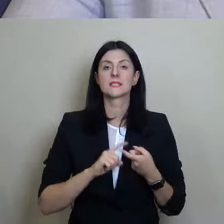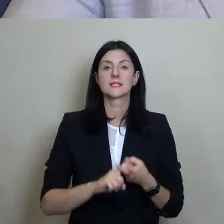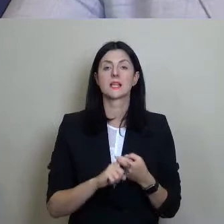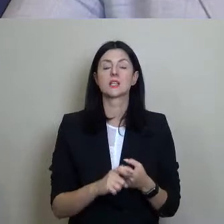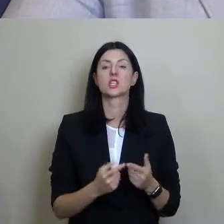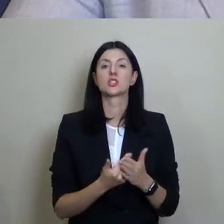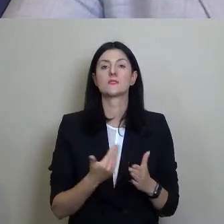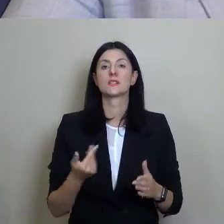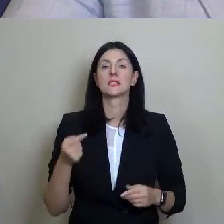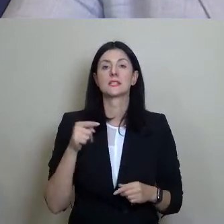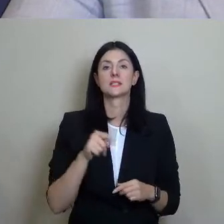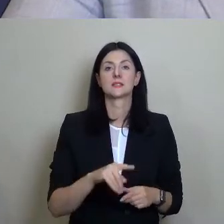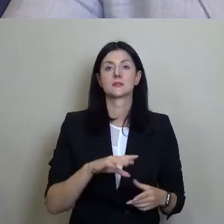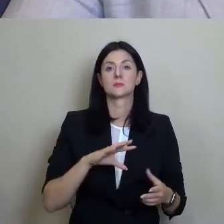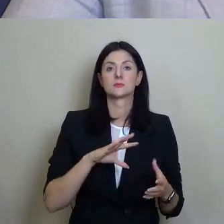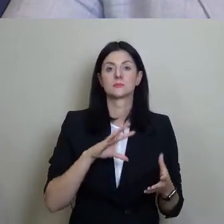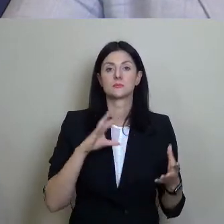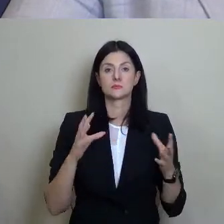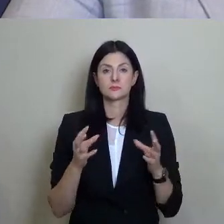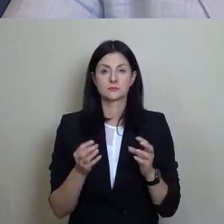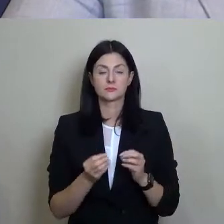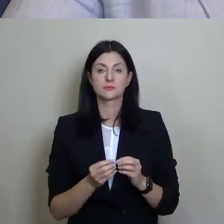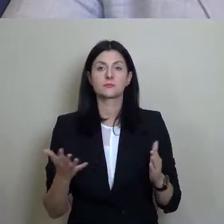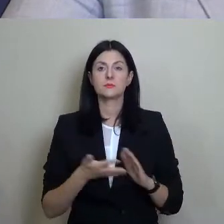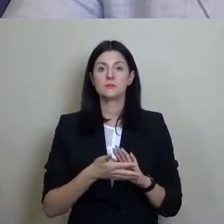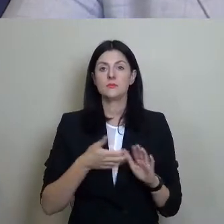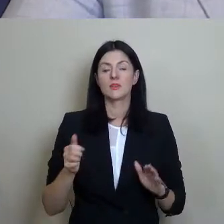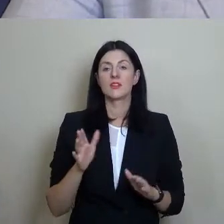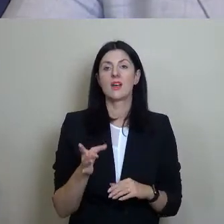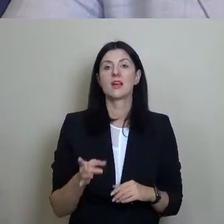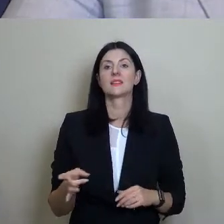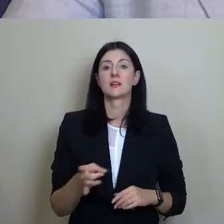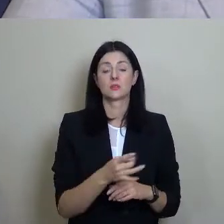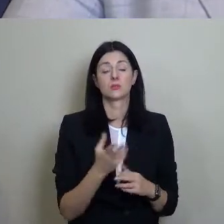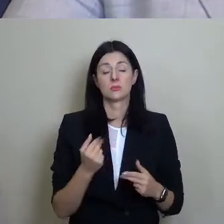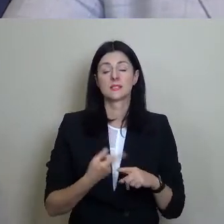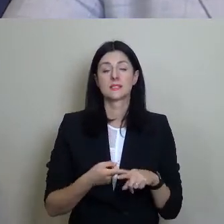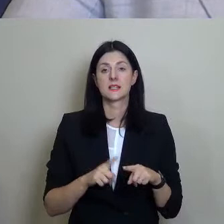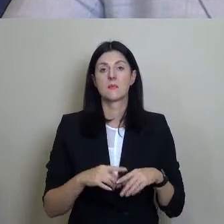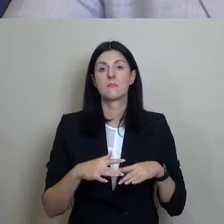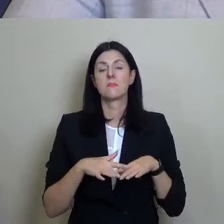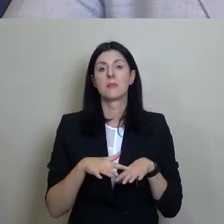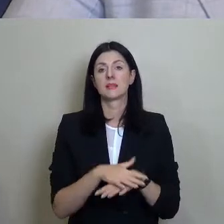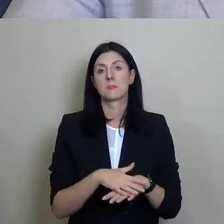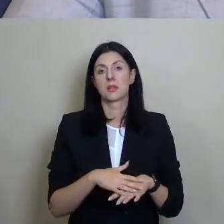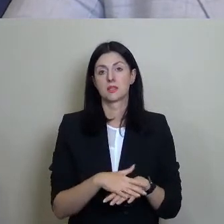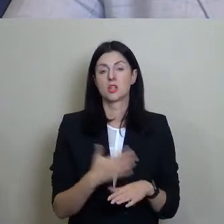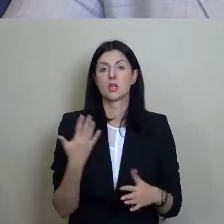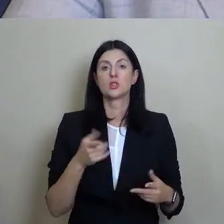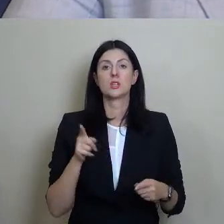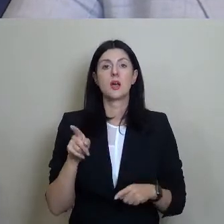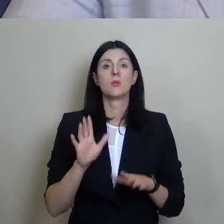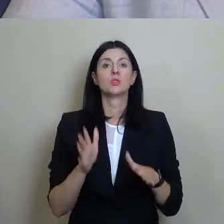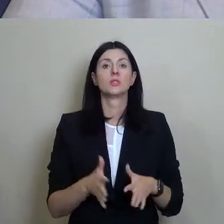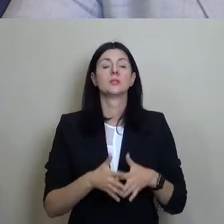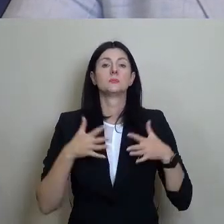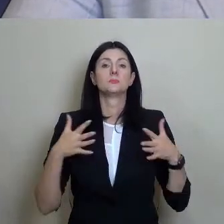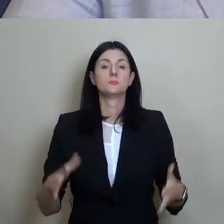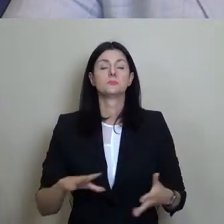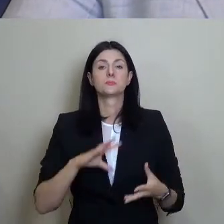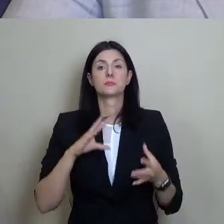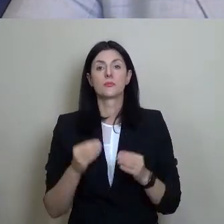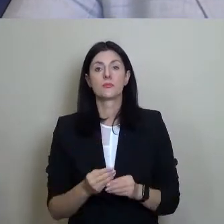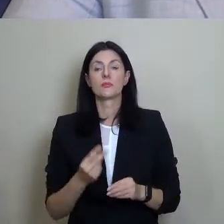multi-mandate constituency depends on the wholes and the fractions that are calculated mathematically.